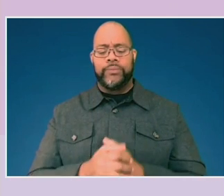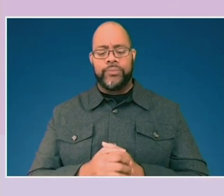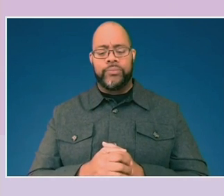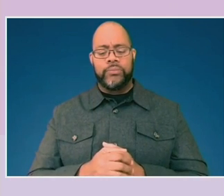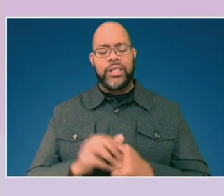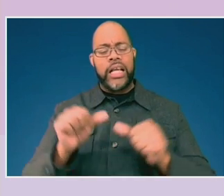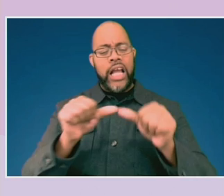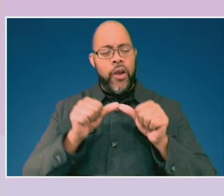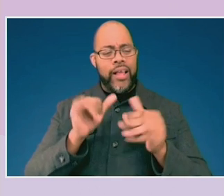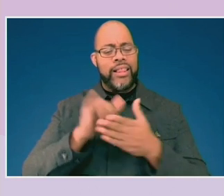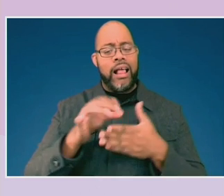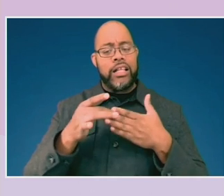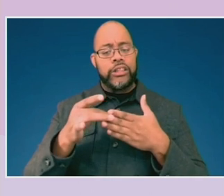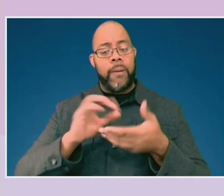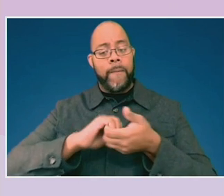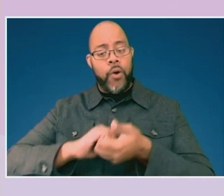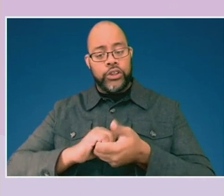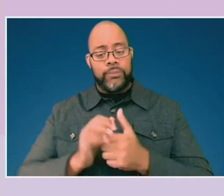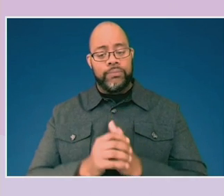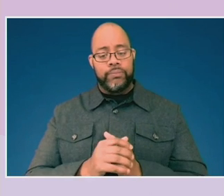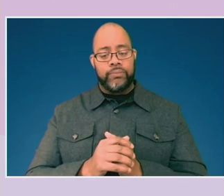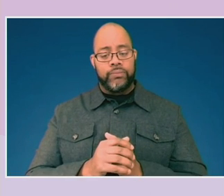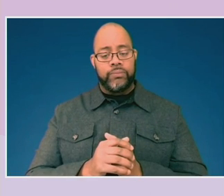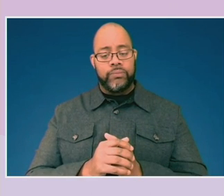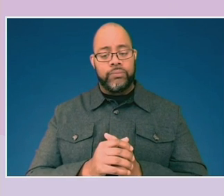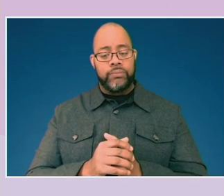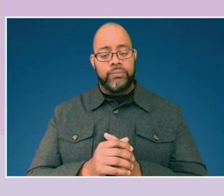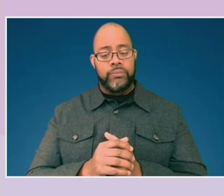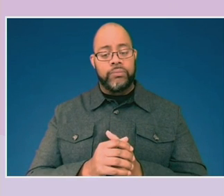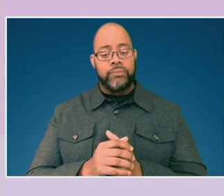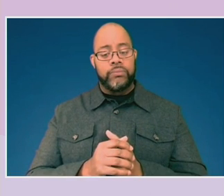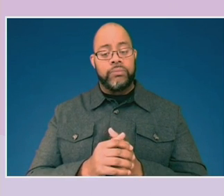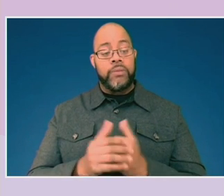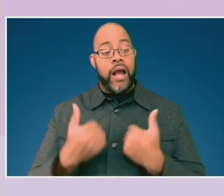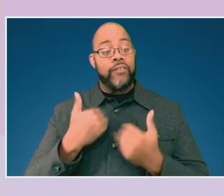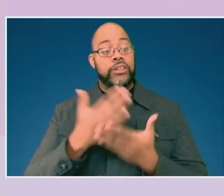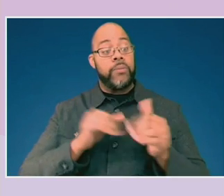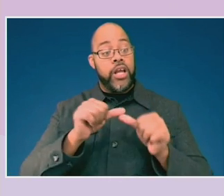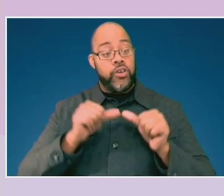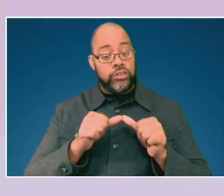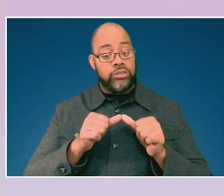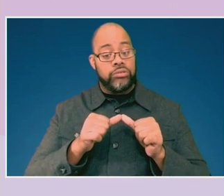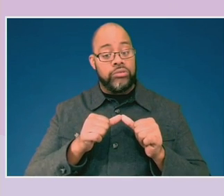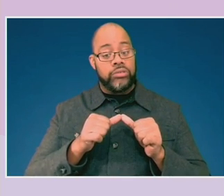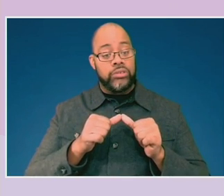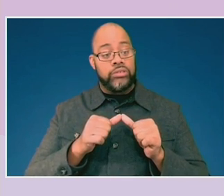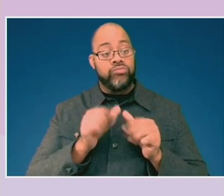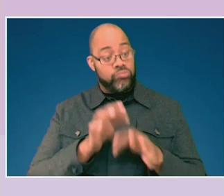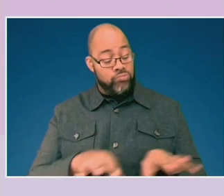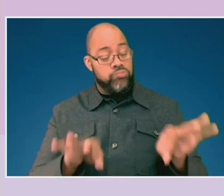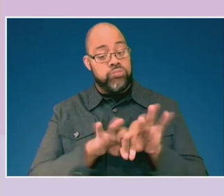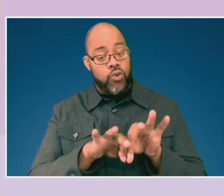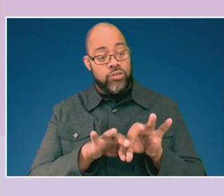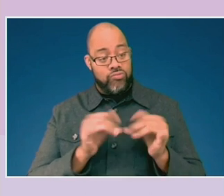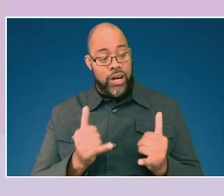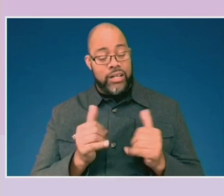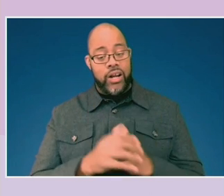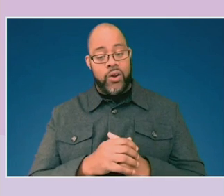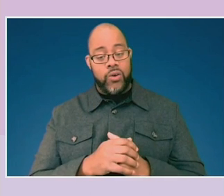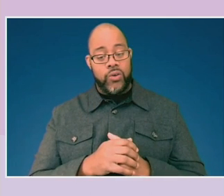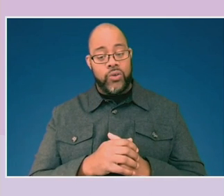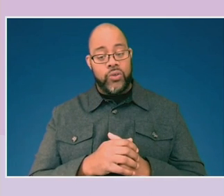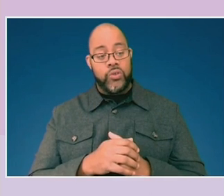that leadership partnership is There are a few areas where that leadership partnership is more critical right now than in